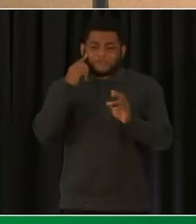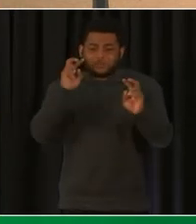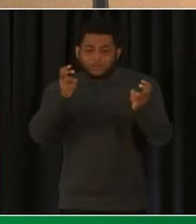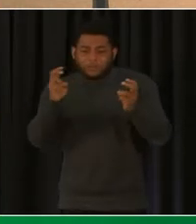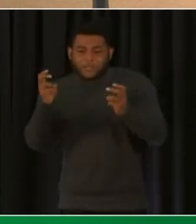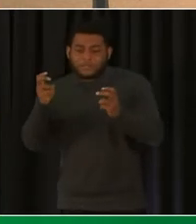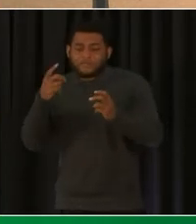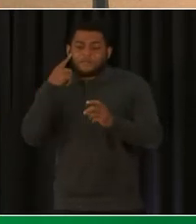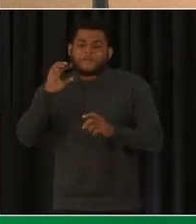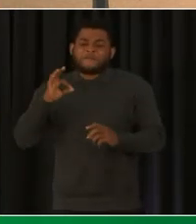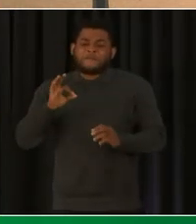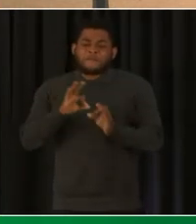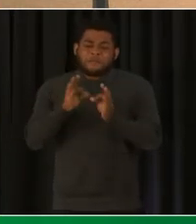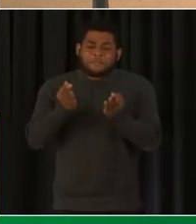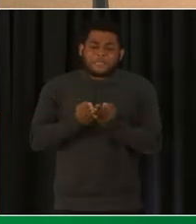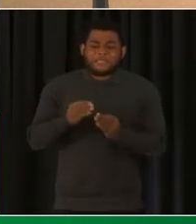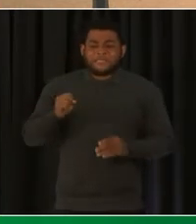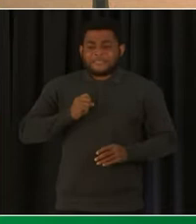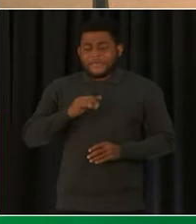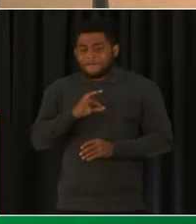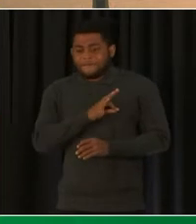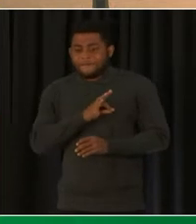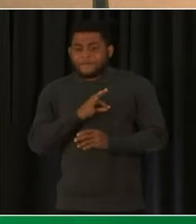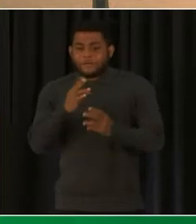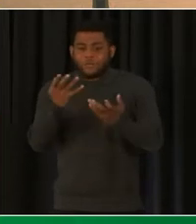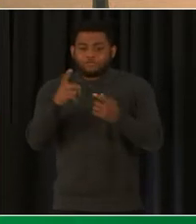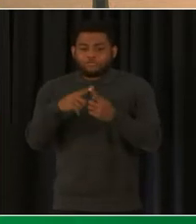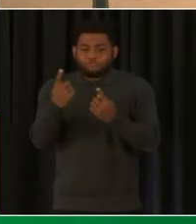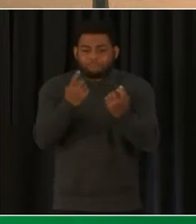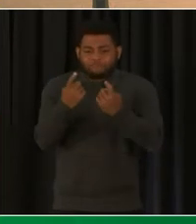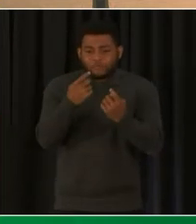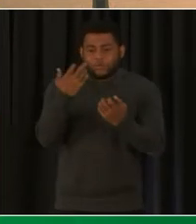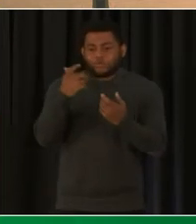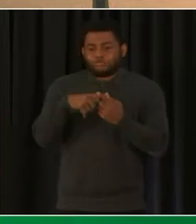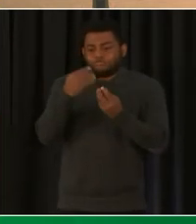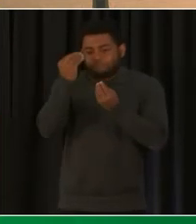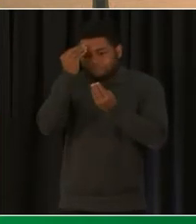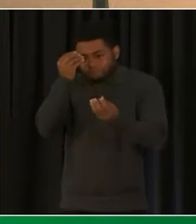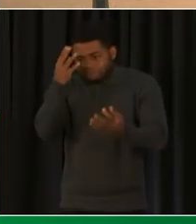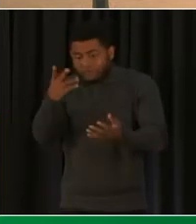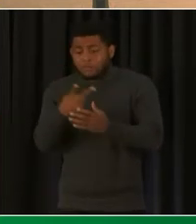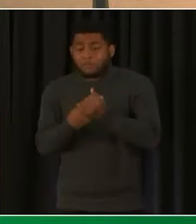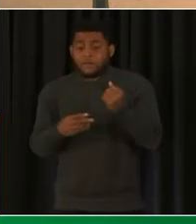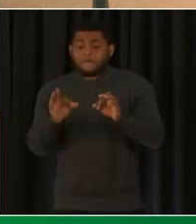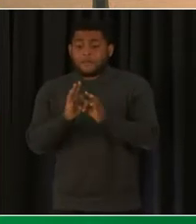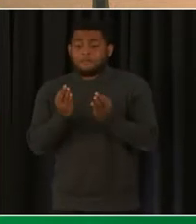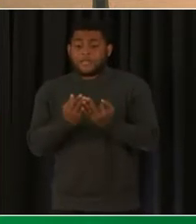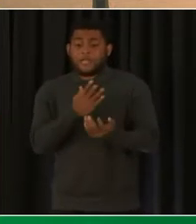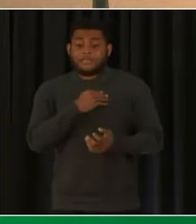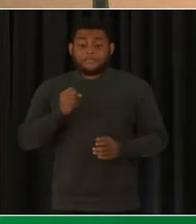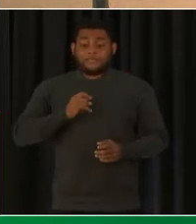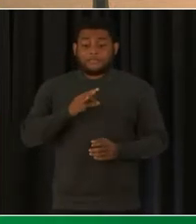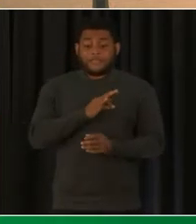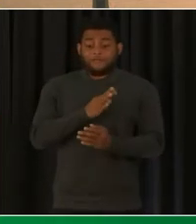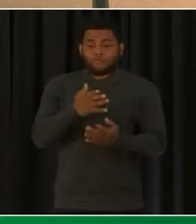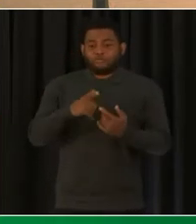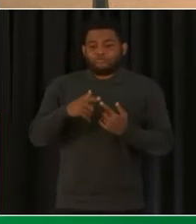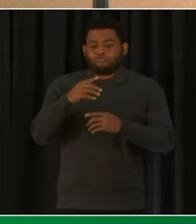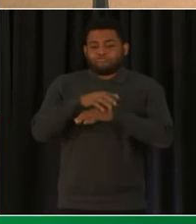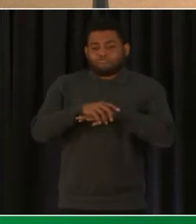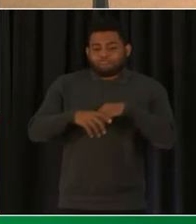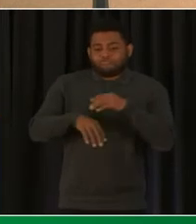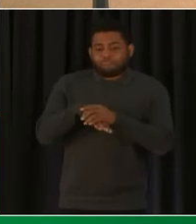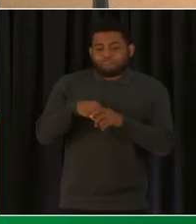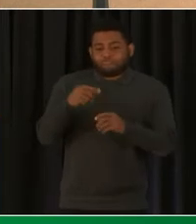staff also is asking questions. We want to ensure that both families and staff are very comfortable with our testing protocols